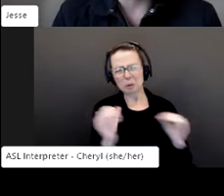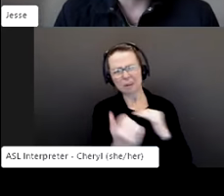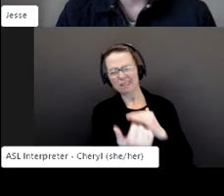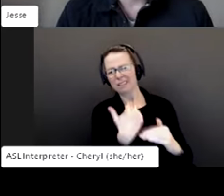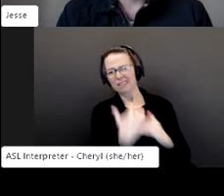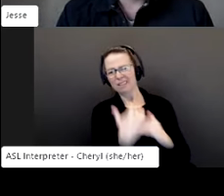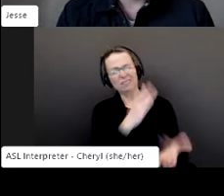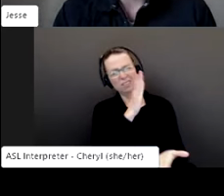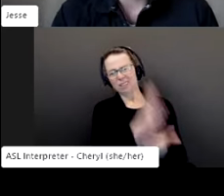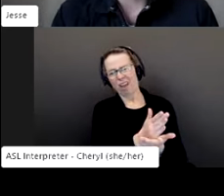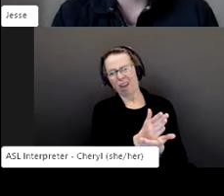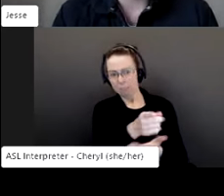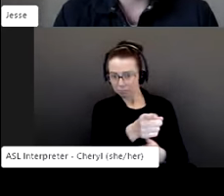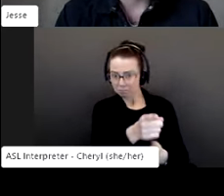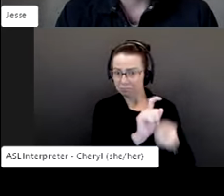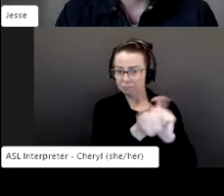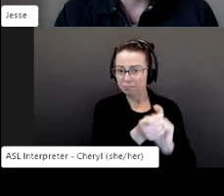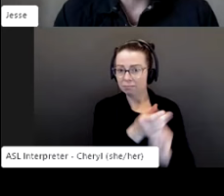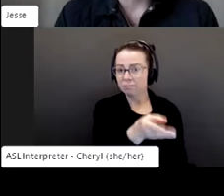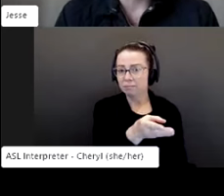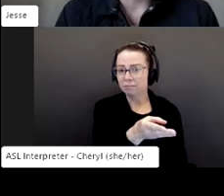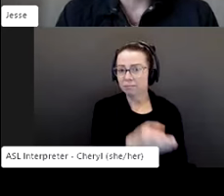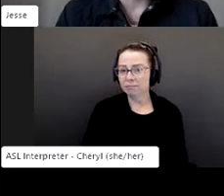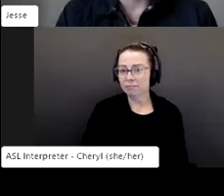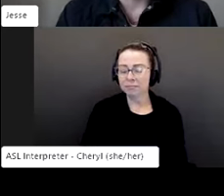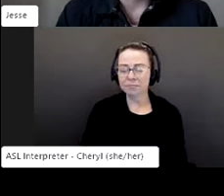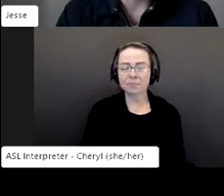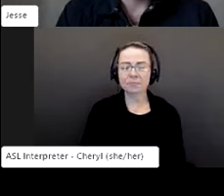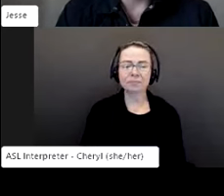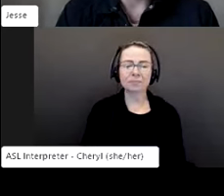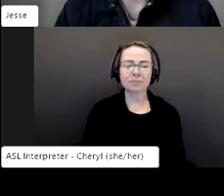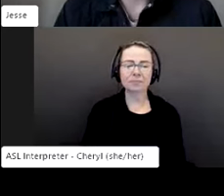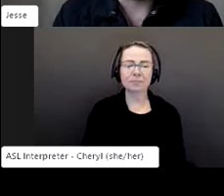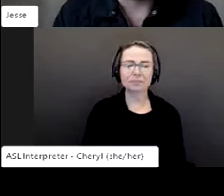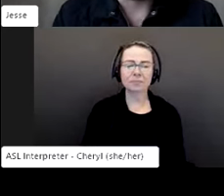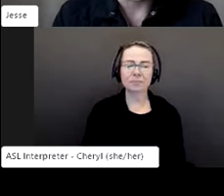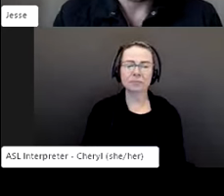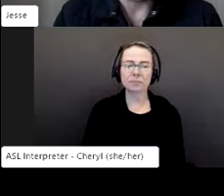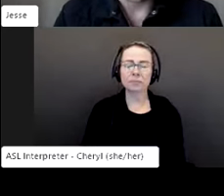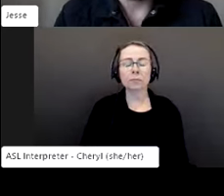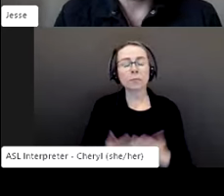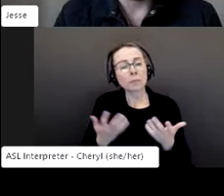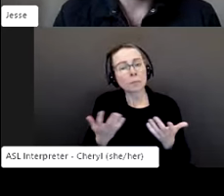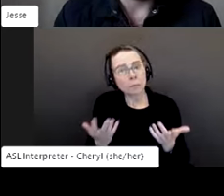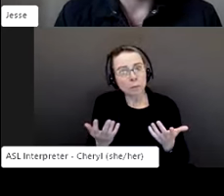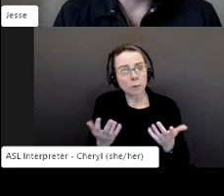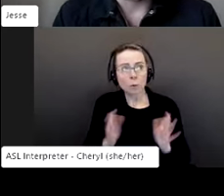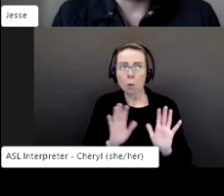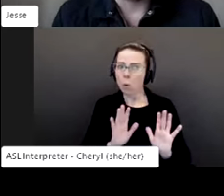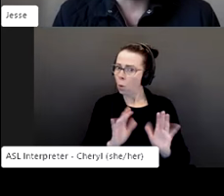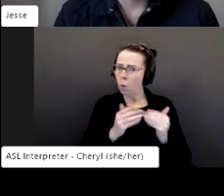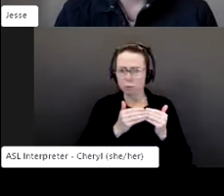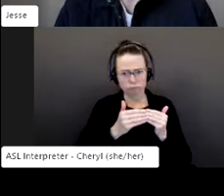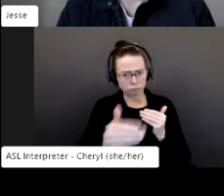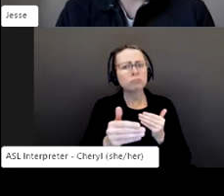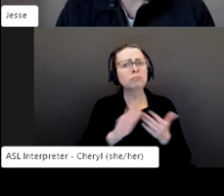that up here. If by chance there is a particular statement that you do want to receive paper copies of, and maybe you're not right